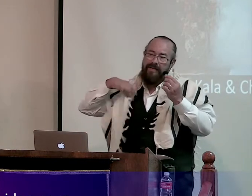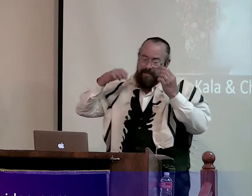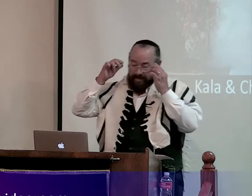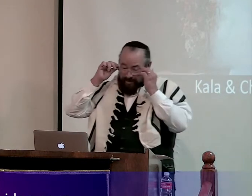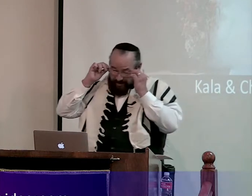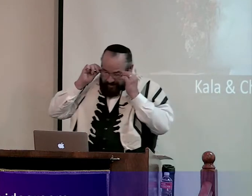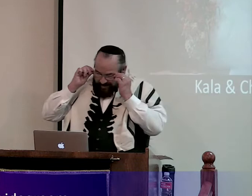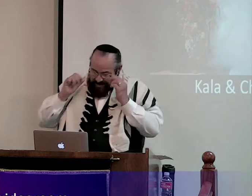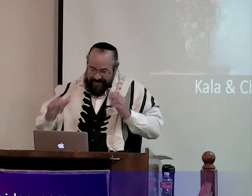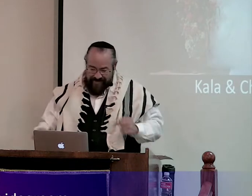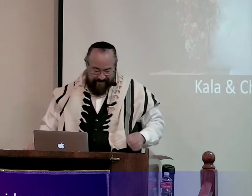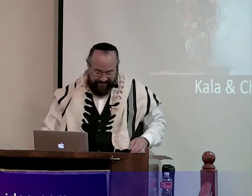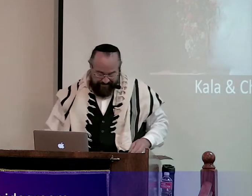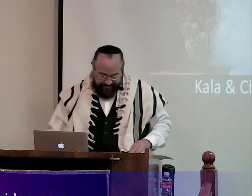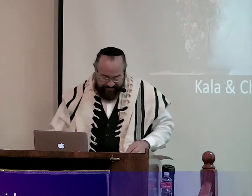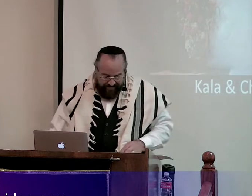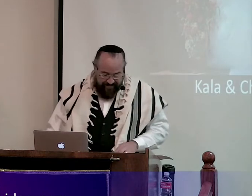wedding.